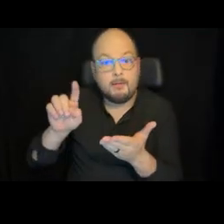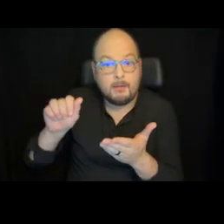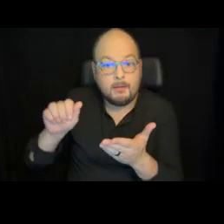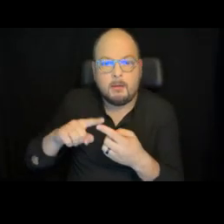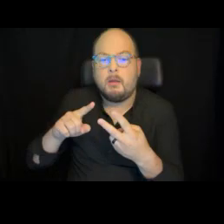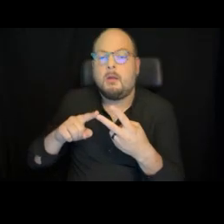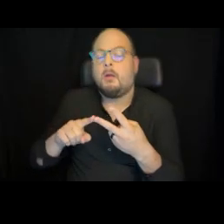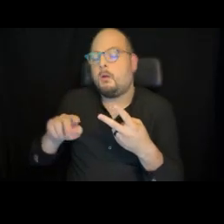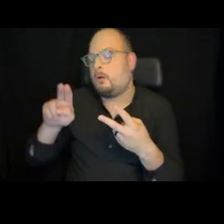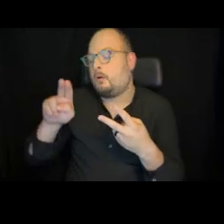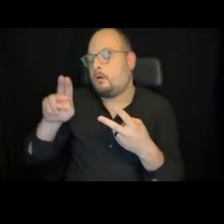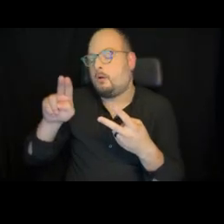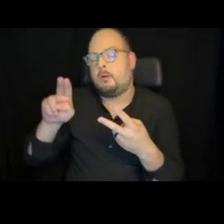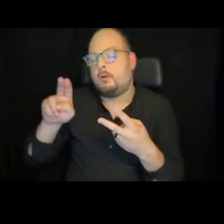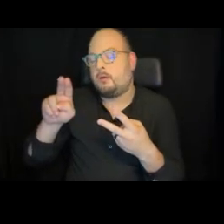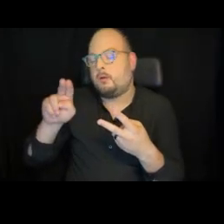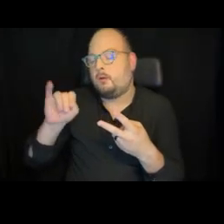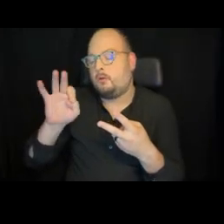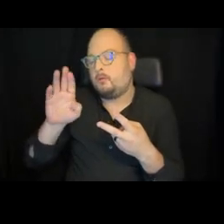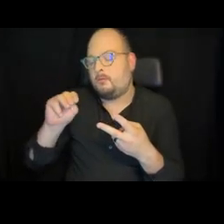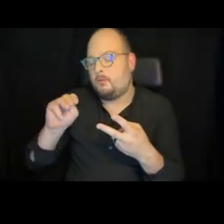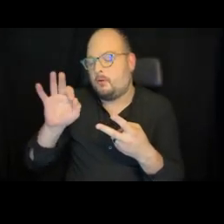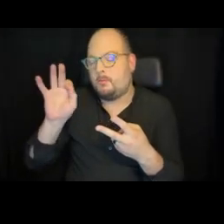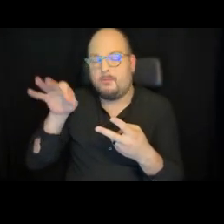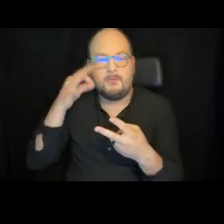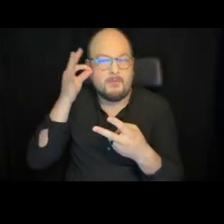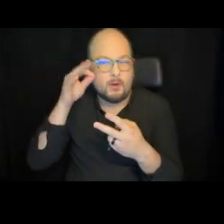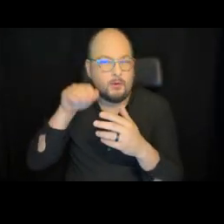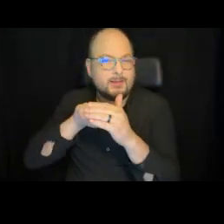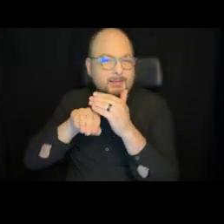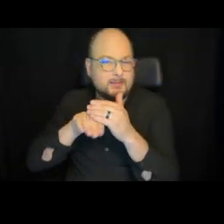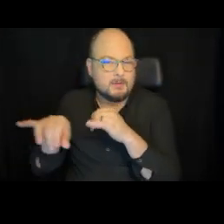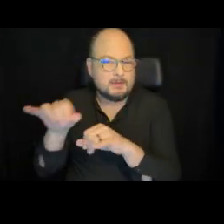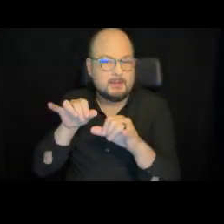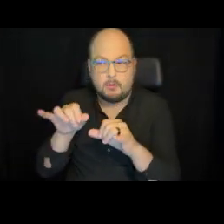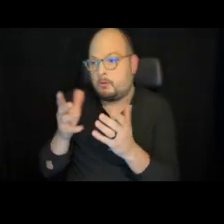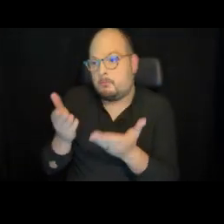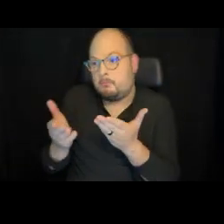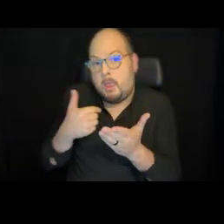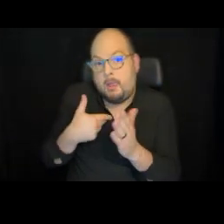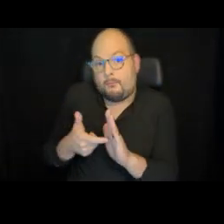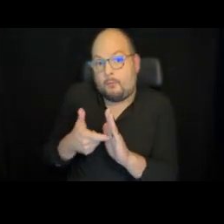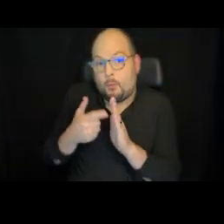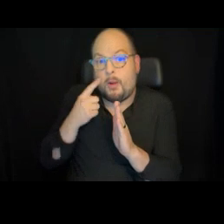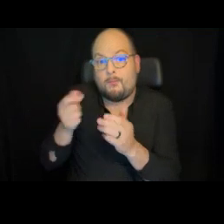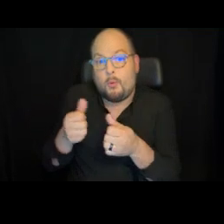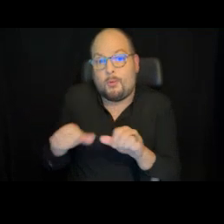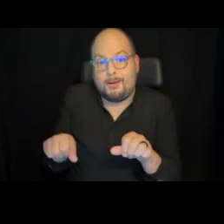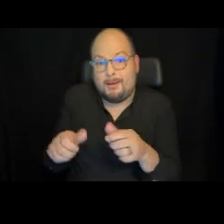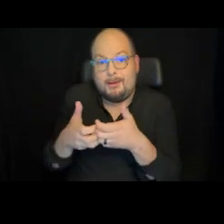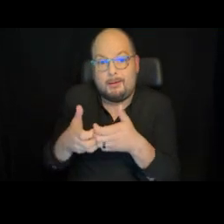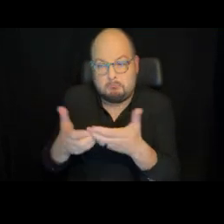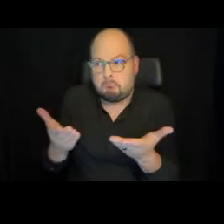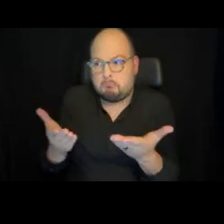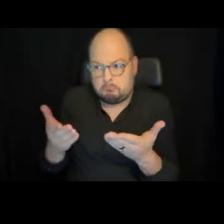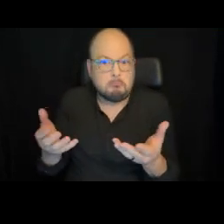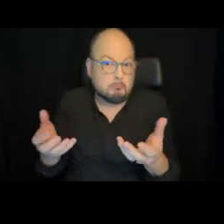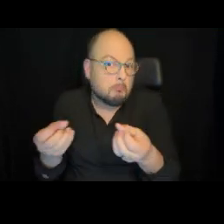Federal Accessibility Standards, may have requirements for appliances such as microwaves